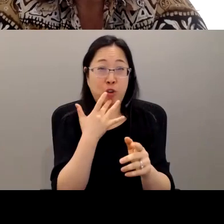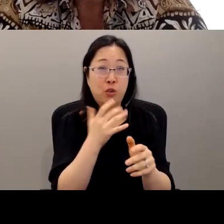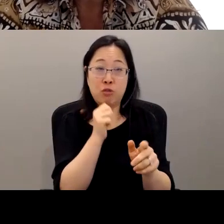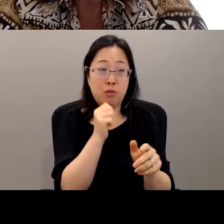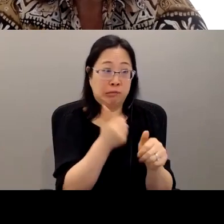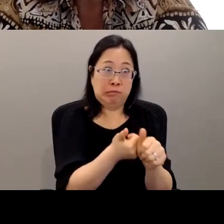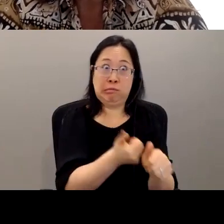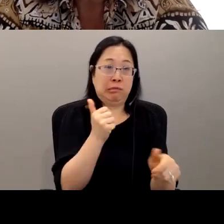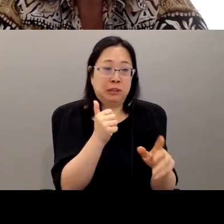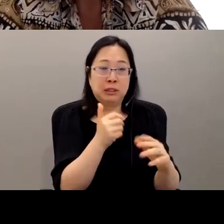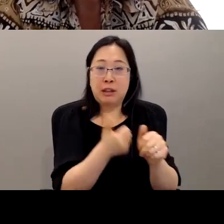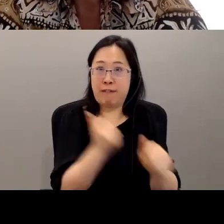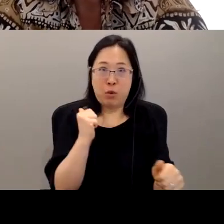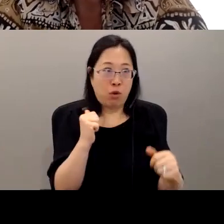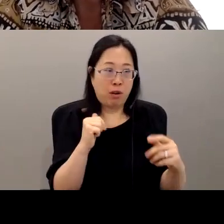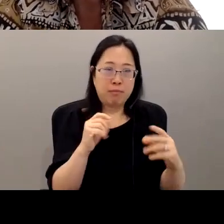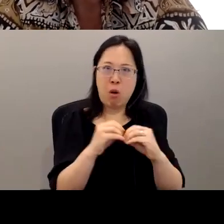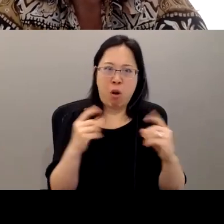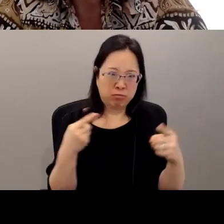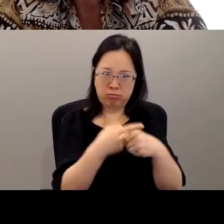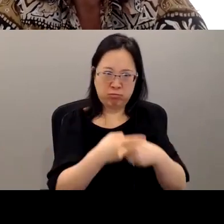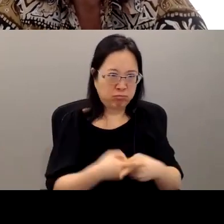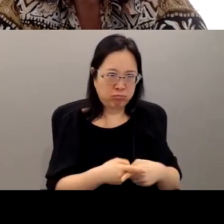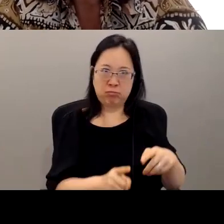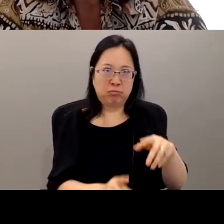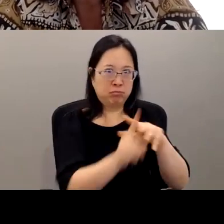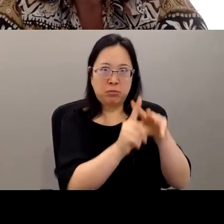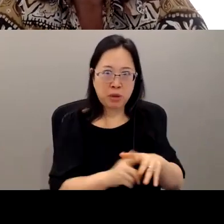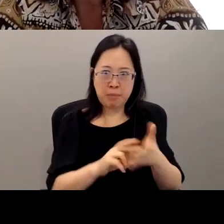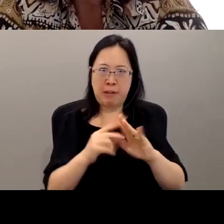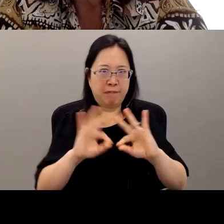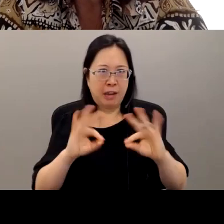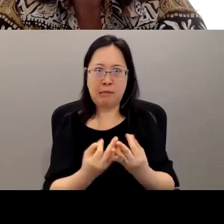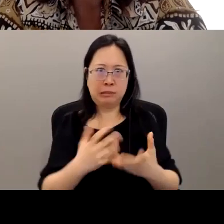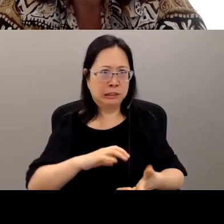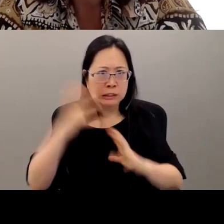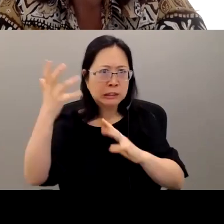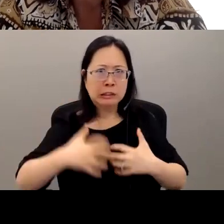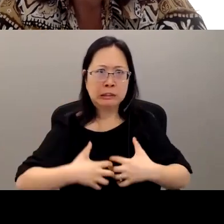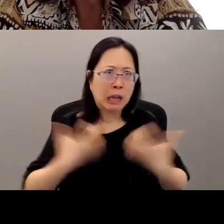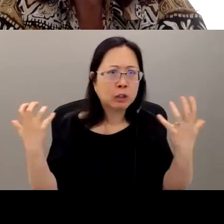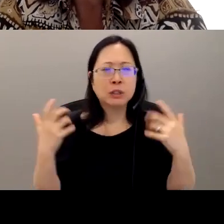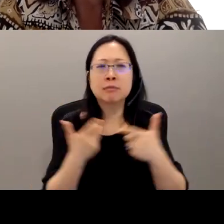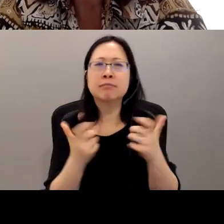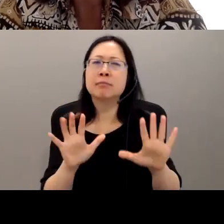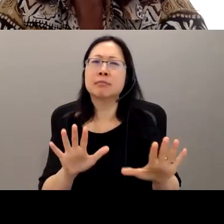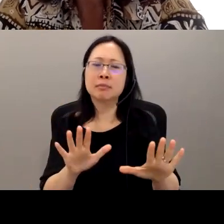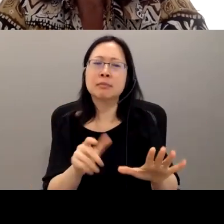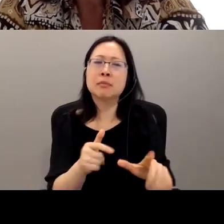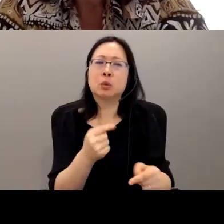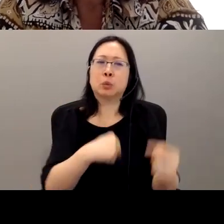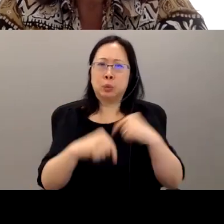bigger ripple effect. Is getting the family in and talking about what has happened and how to move